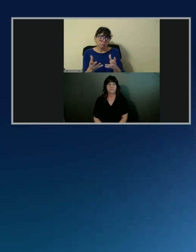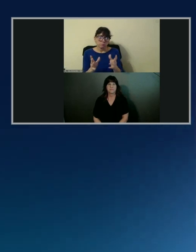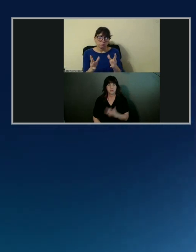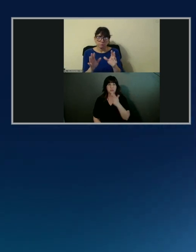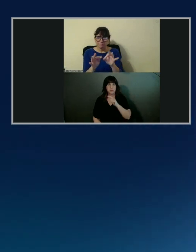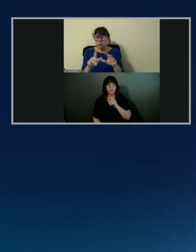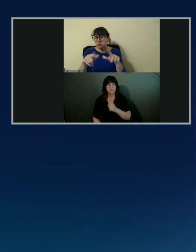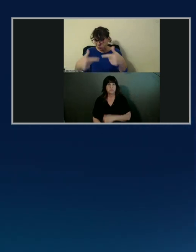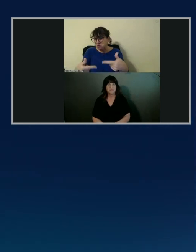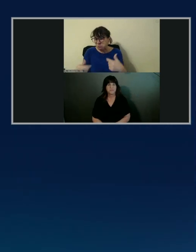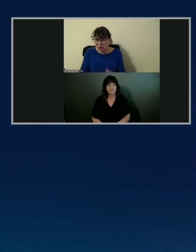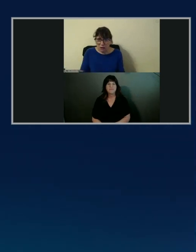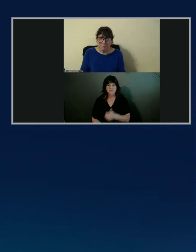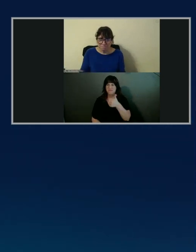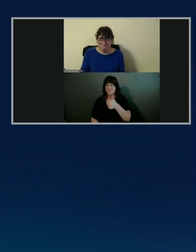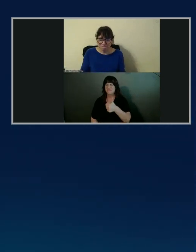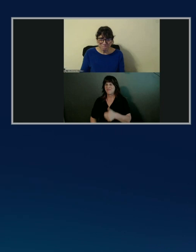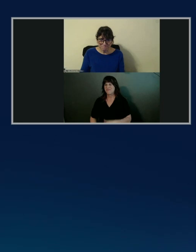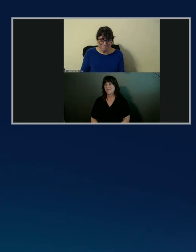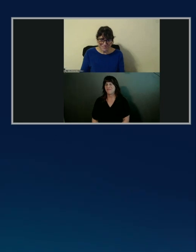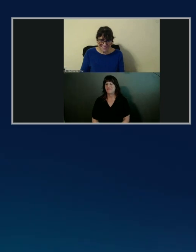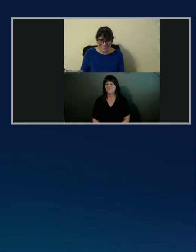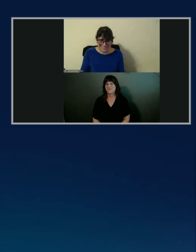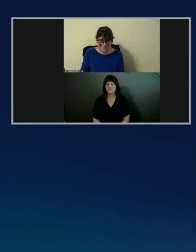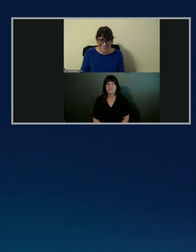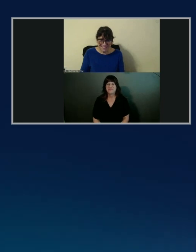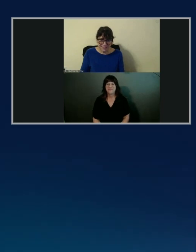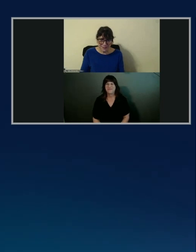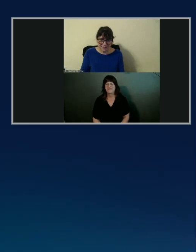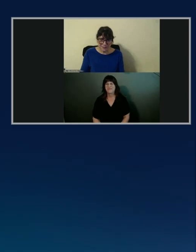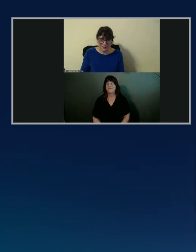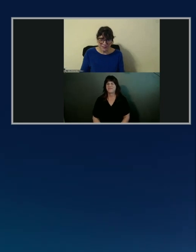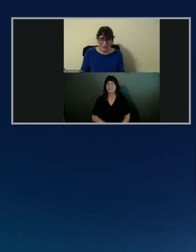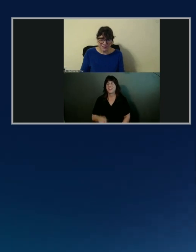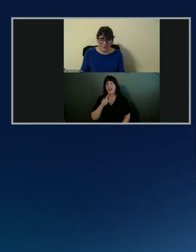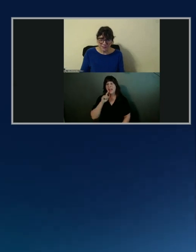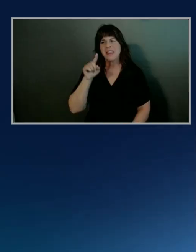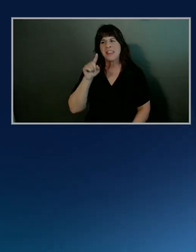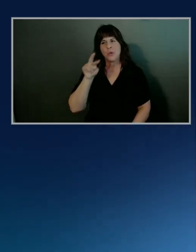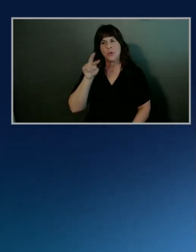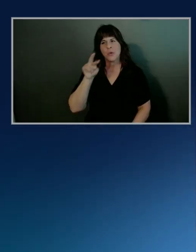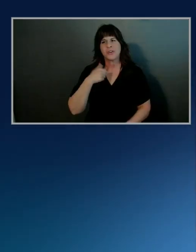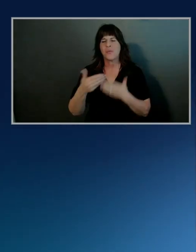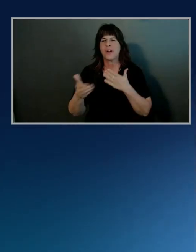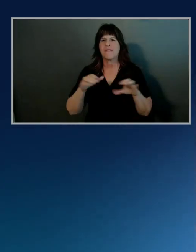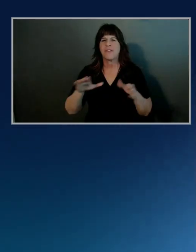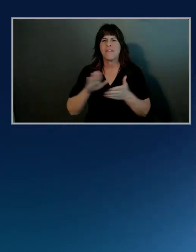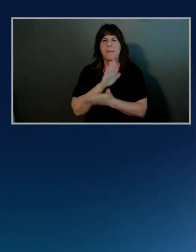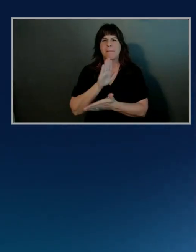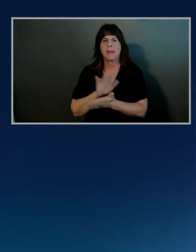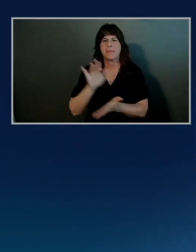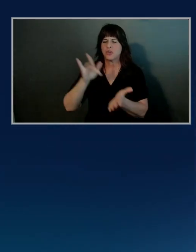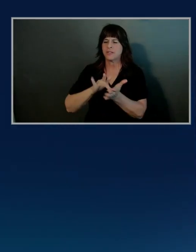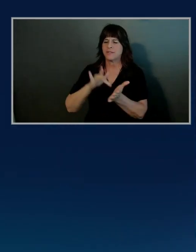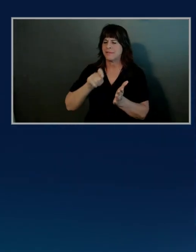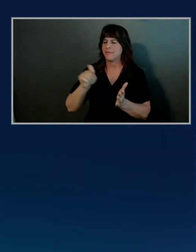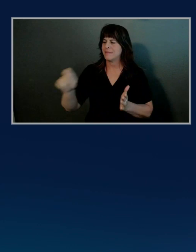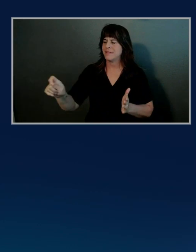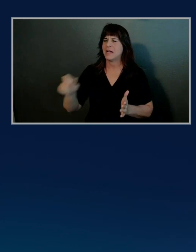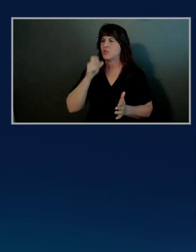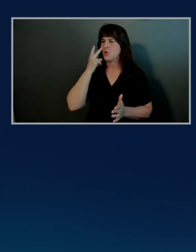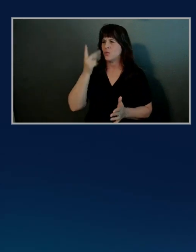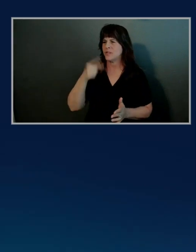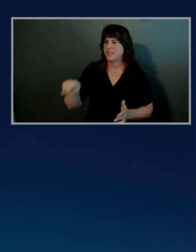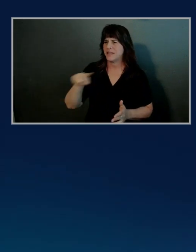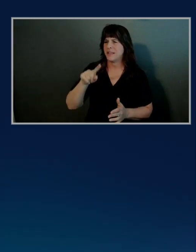Your printer is spying on you. Exactly. Just so you know, every time you print a piece of paper, there's hidden dots on it. You don't even see them, and they're just kind of